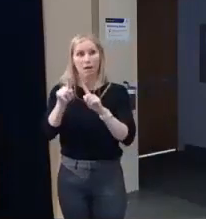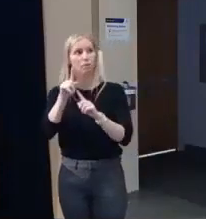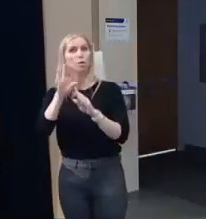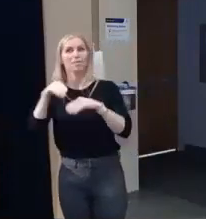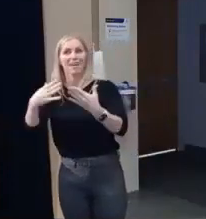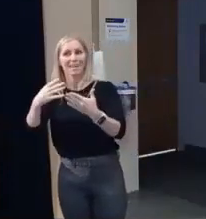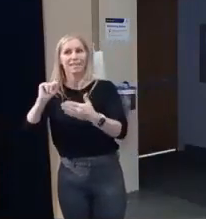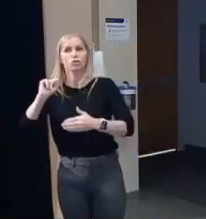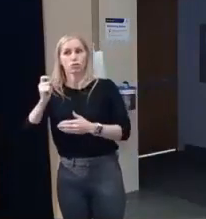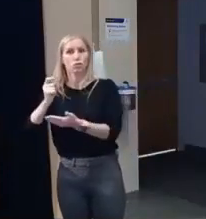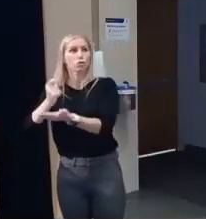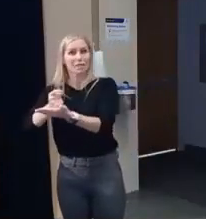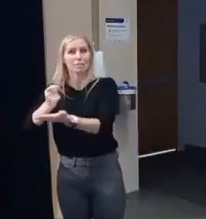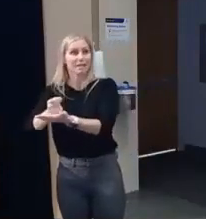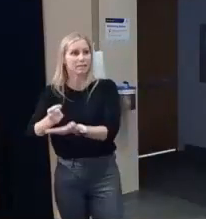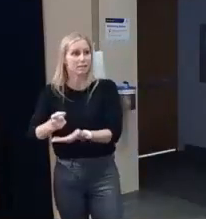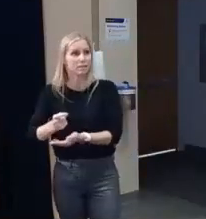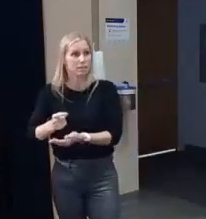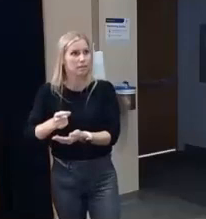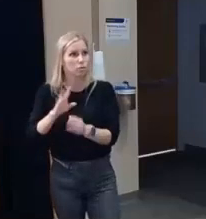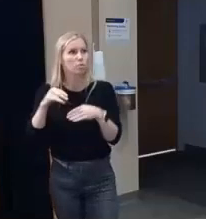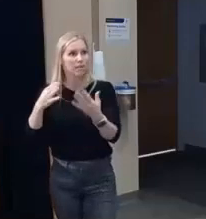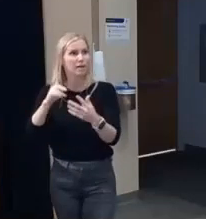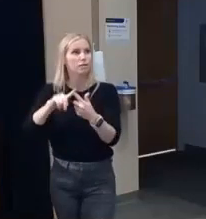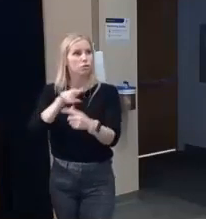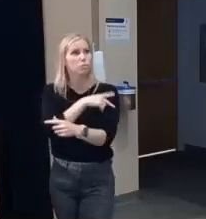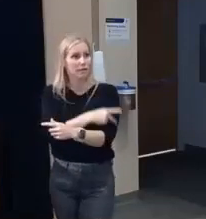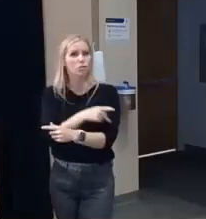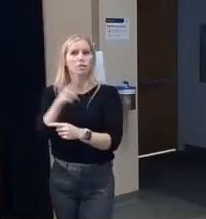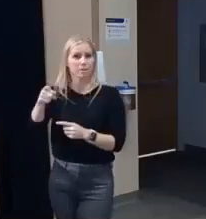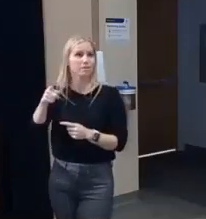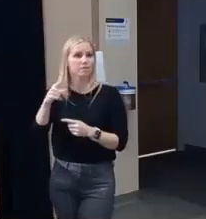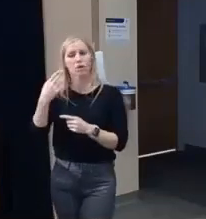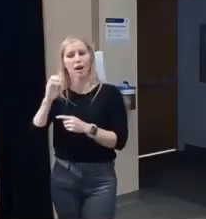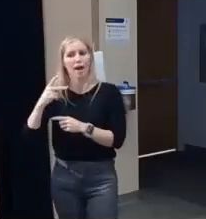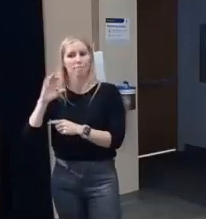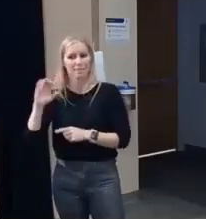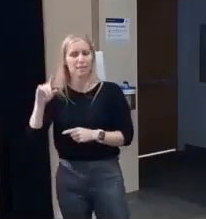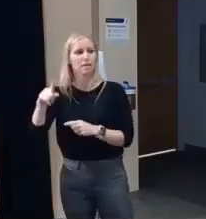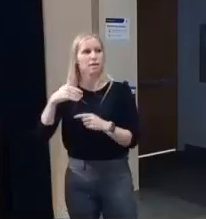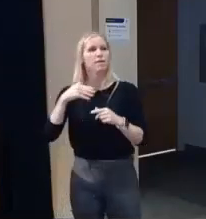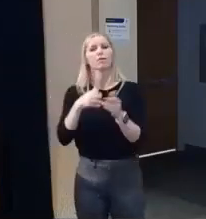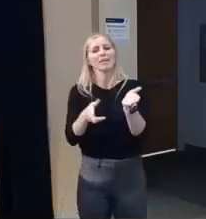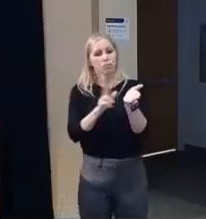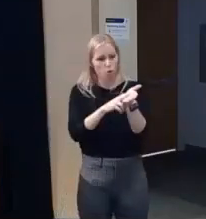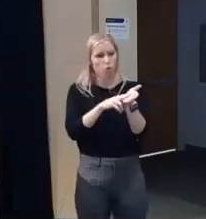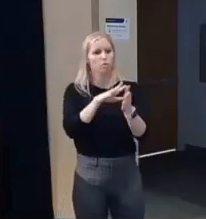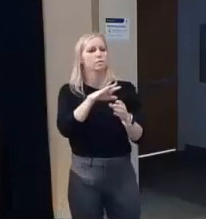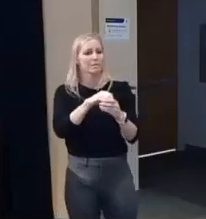hepatitis C treatment to patients who are enrolled in Strong Recovery and have hepatitis